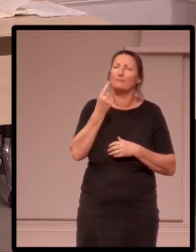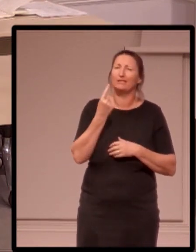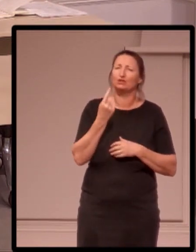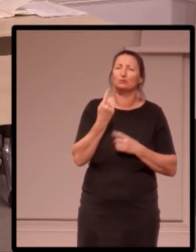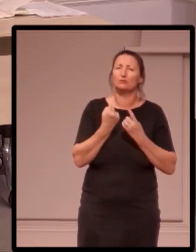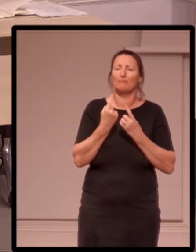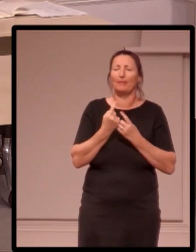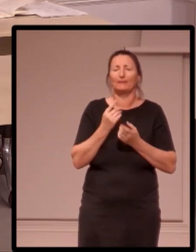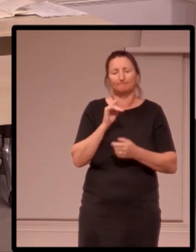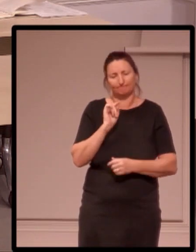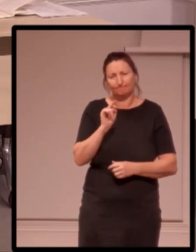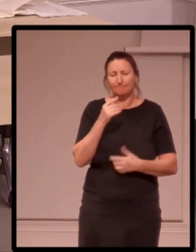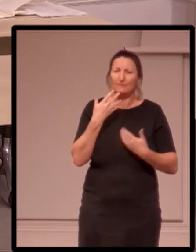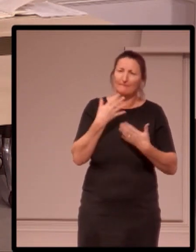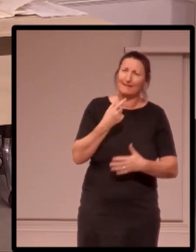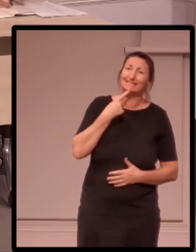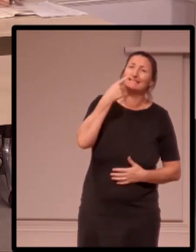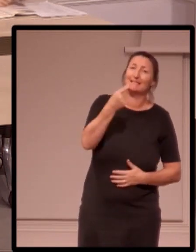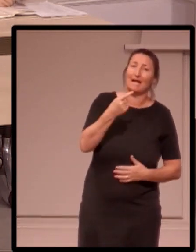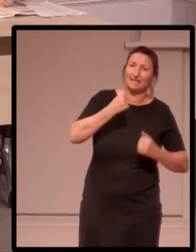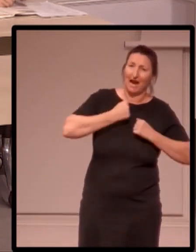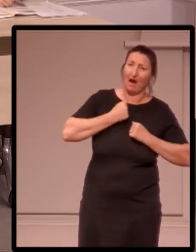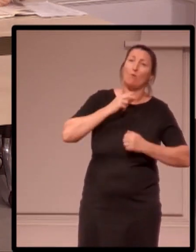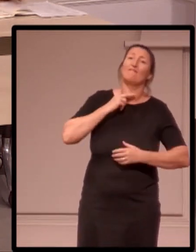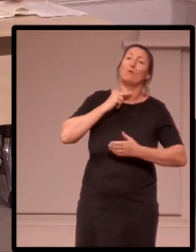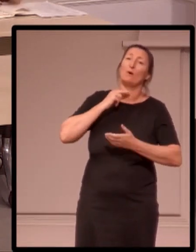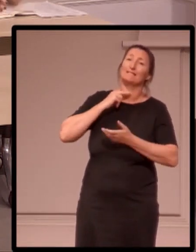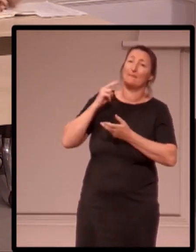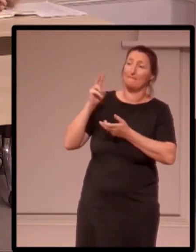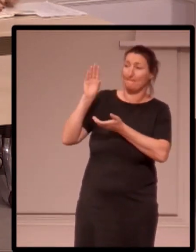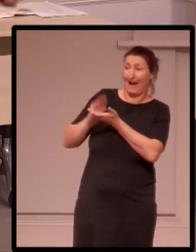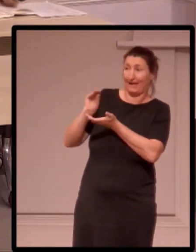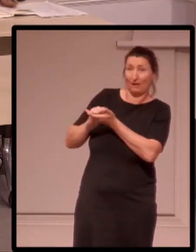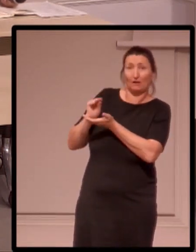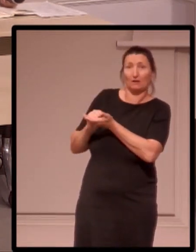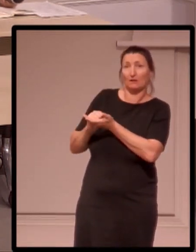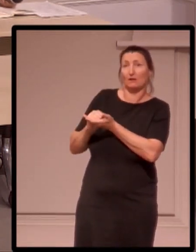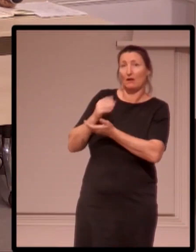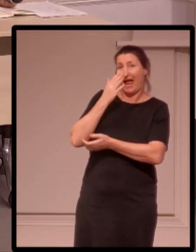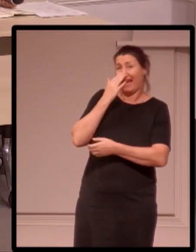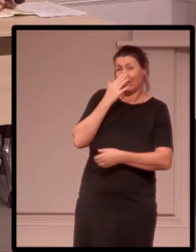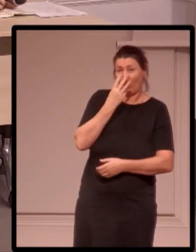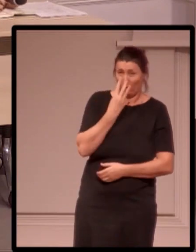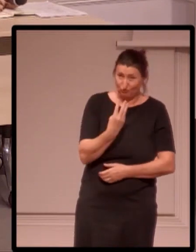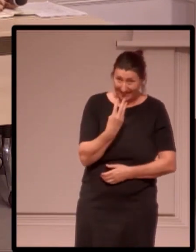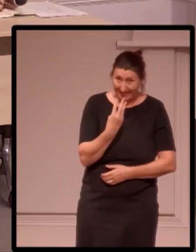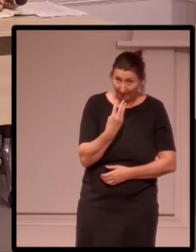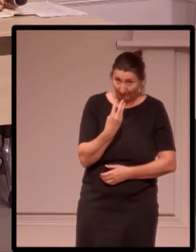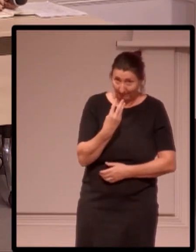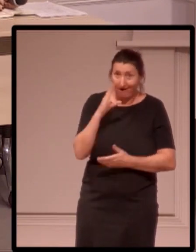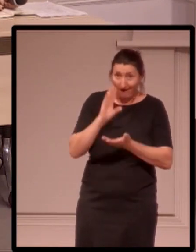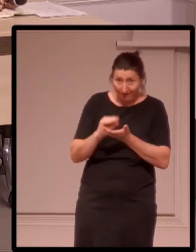said. You said, our voice bank is from 3. That's